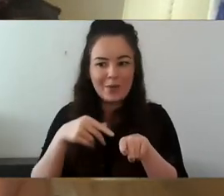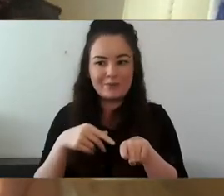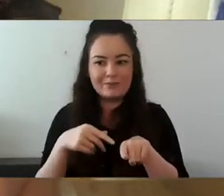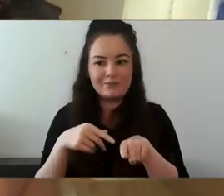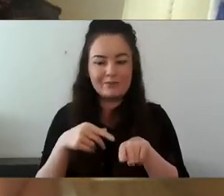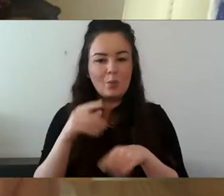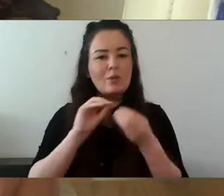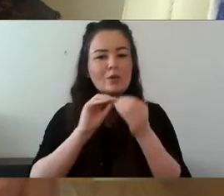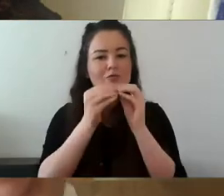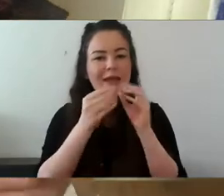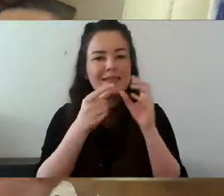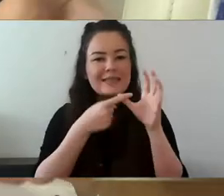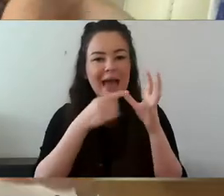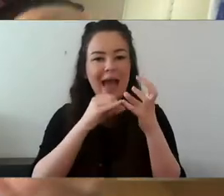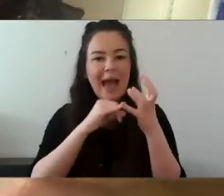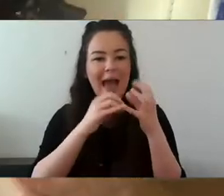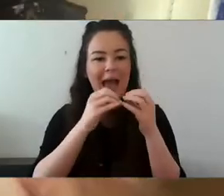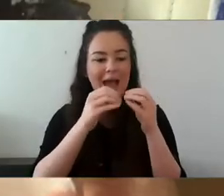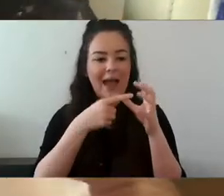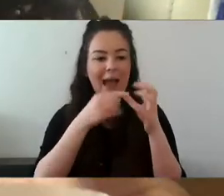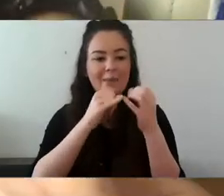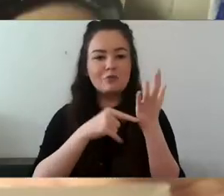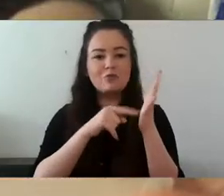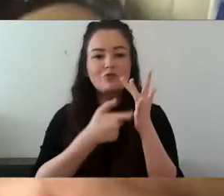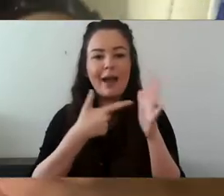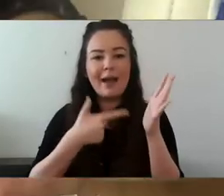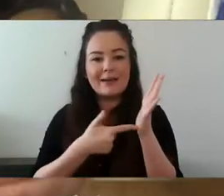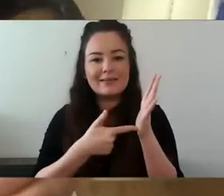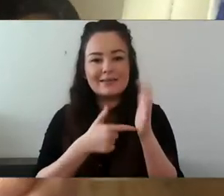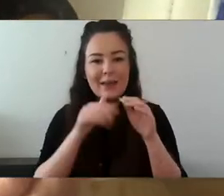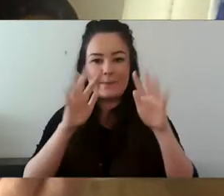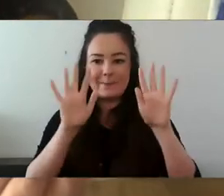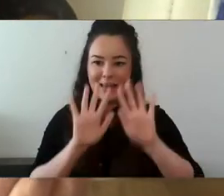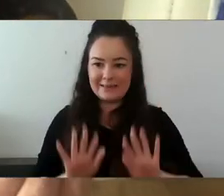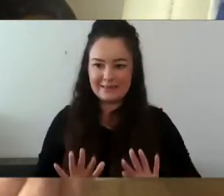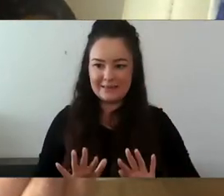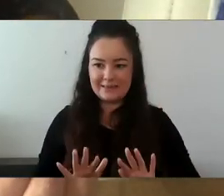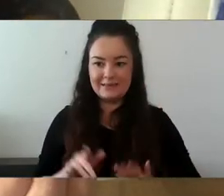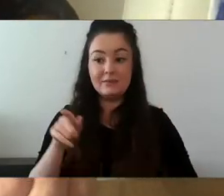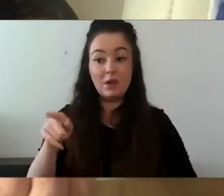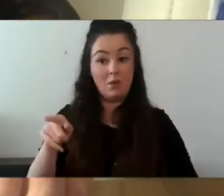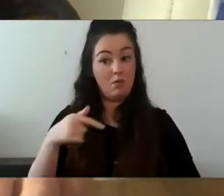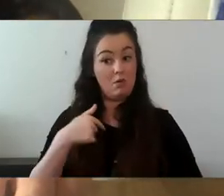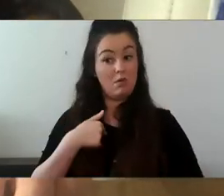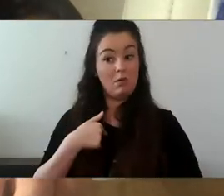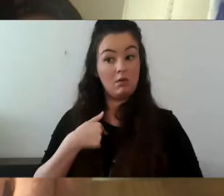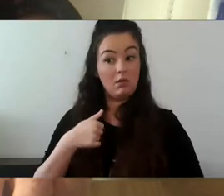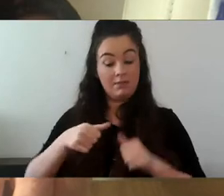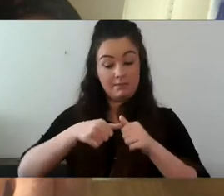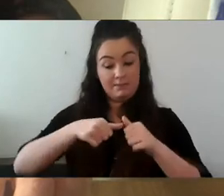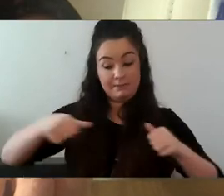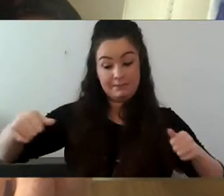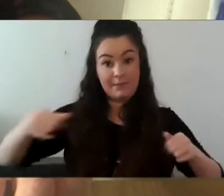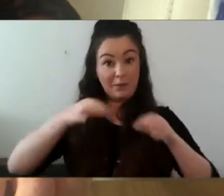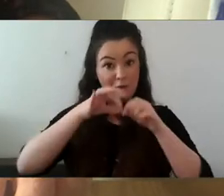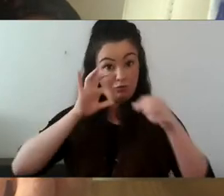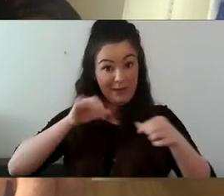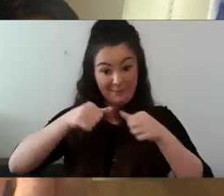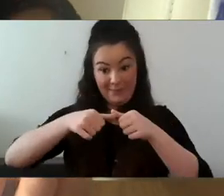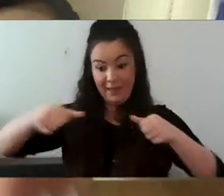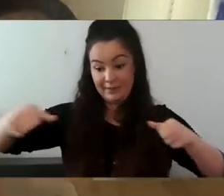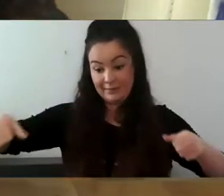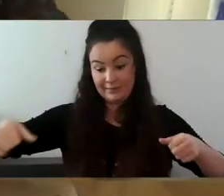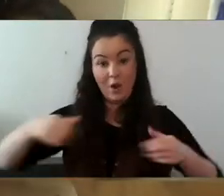the abstract patterns. There we go. So I've just ripped a long piece off with my hands, and I'm just going to stick it onto my